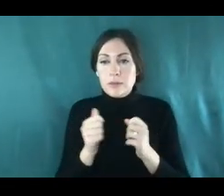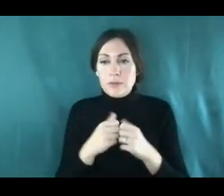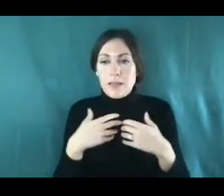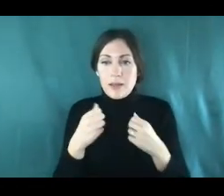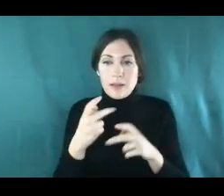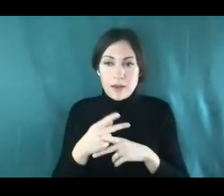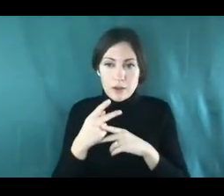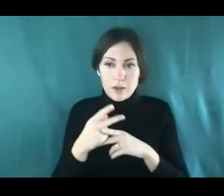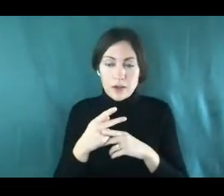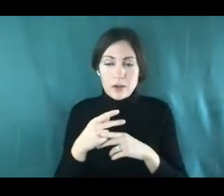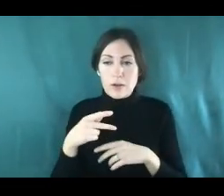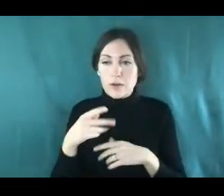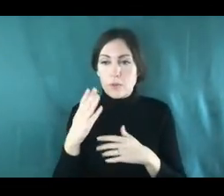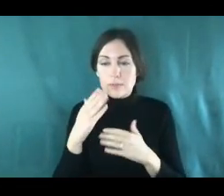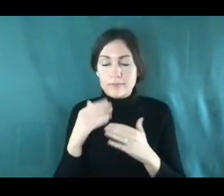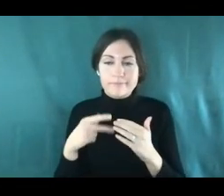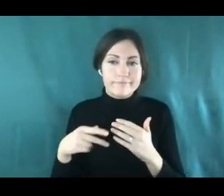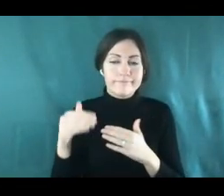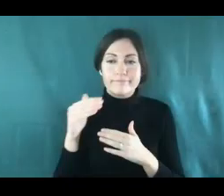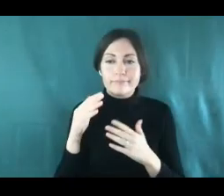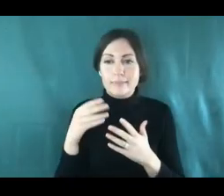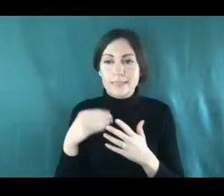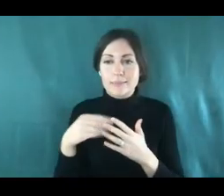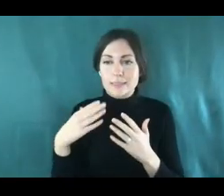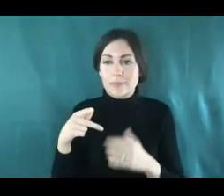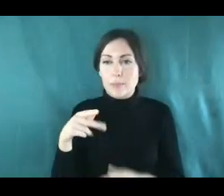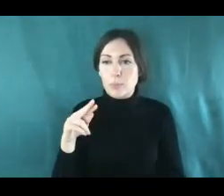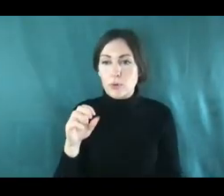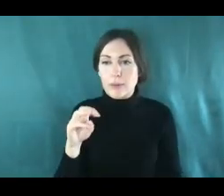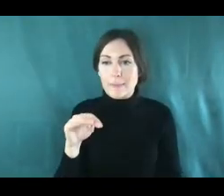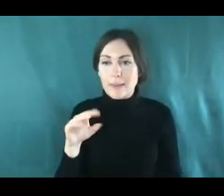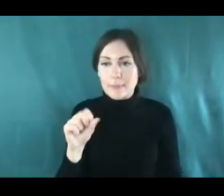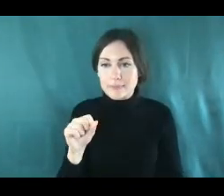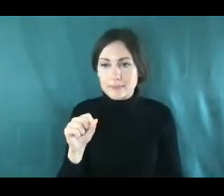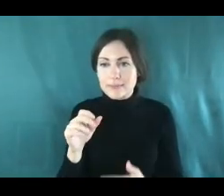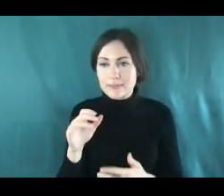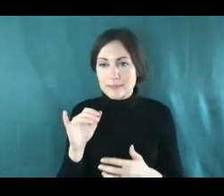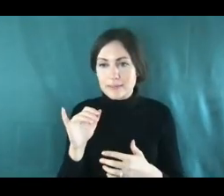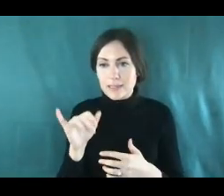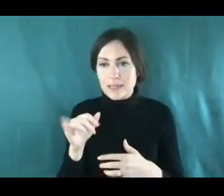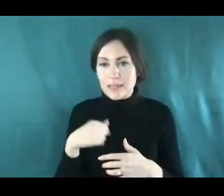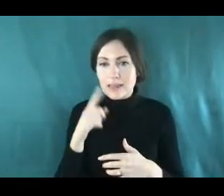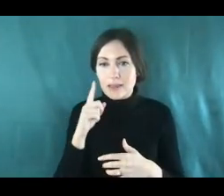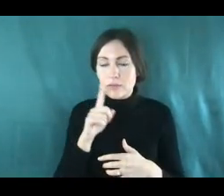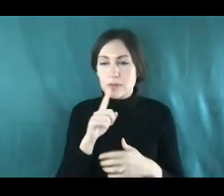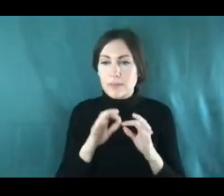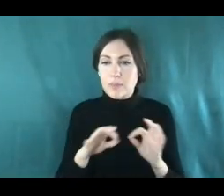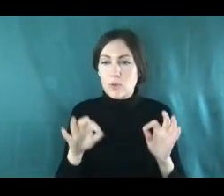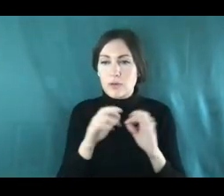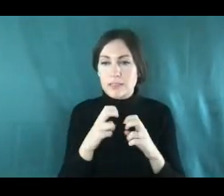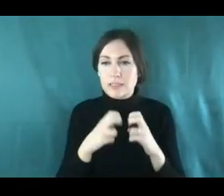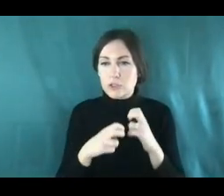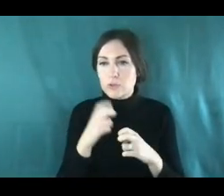healthcare premiums on the exchange as we move forward. I think those are really key issues for our